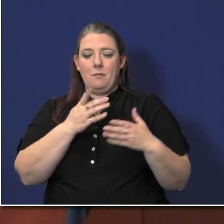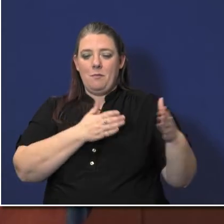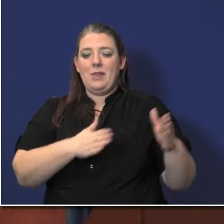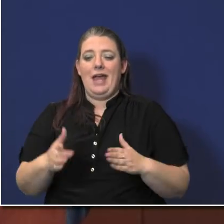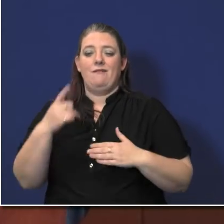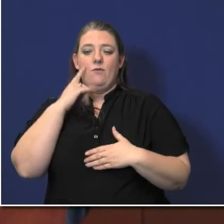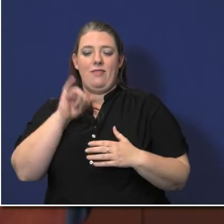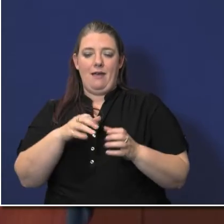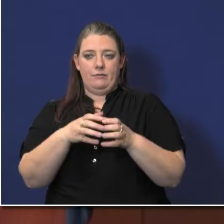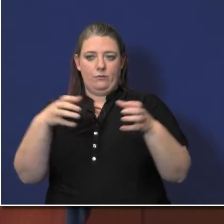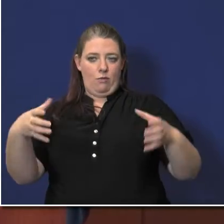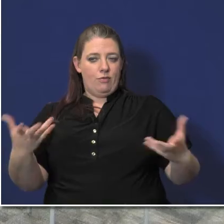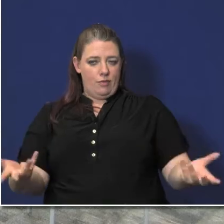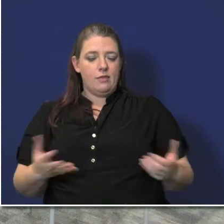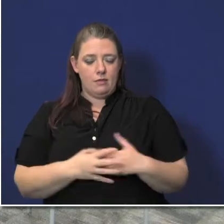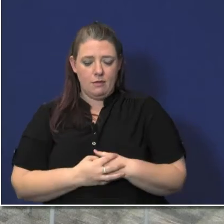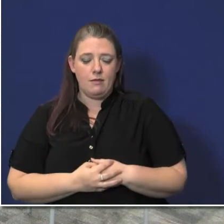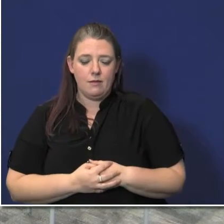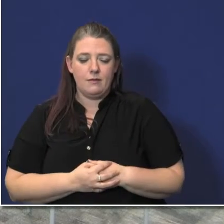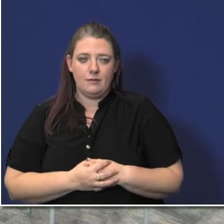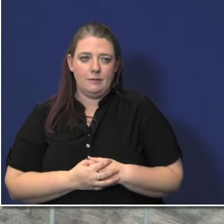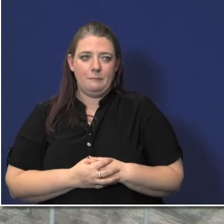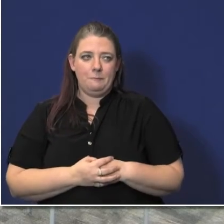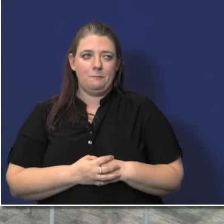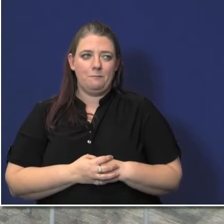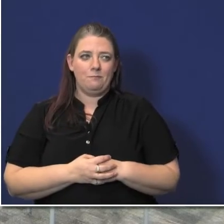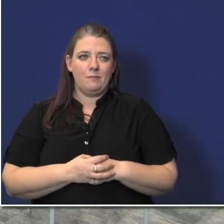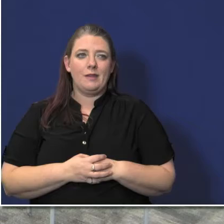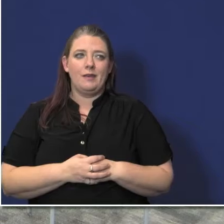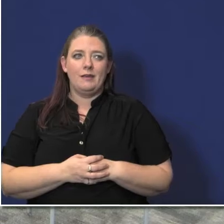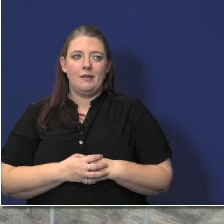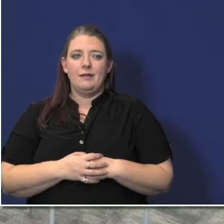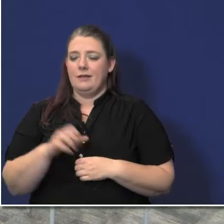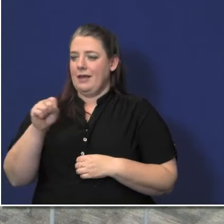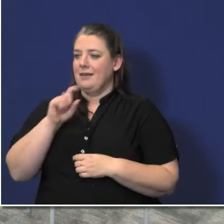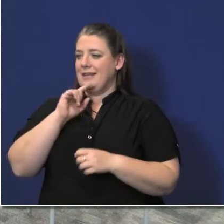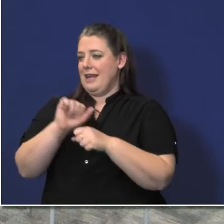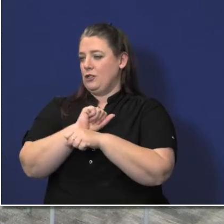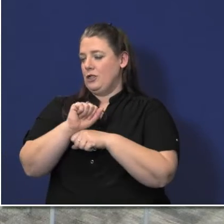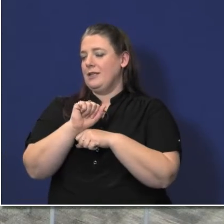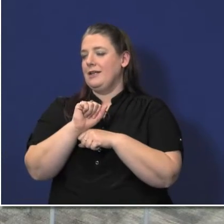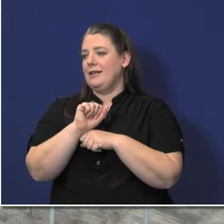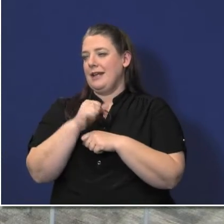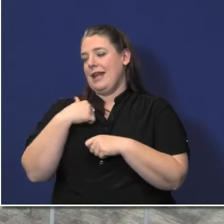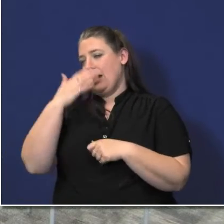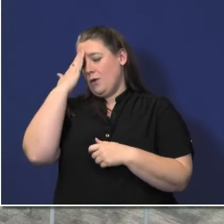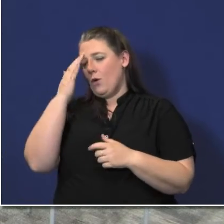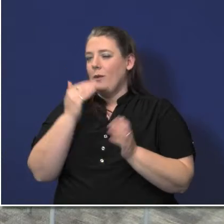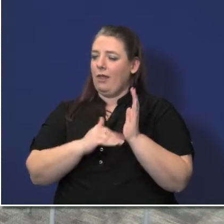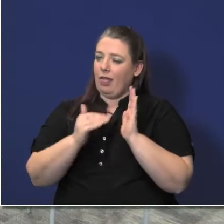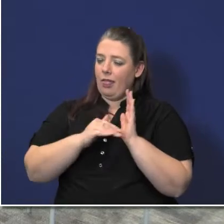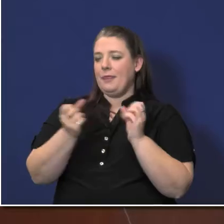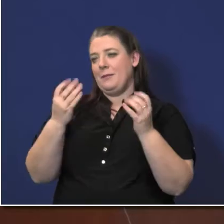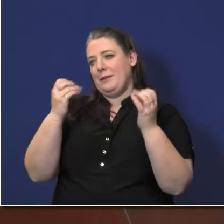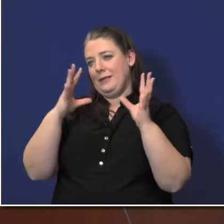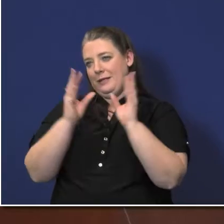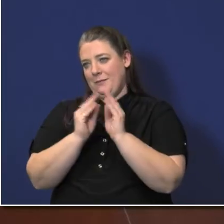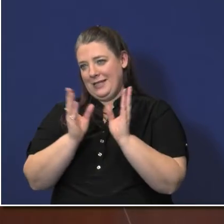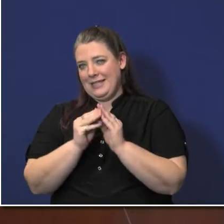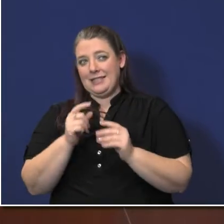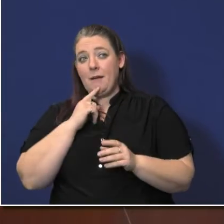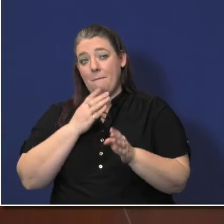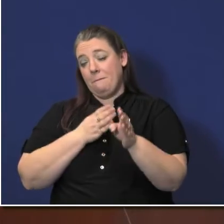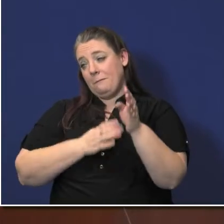we've planned for the growth now in the building. Yeah, and actually and I know we keep saying on the many meetings, and actually the majority